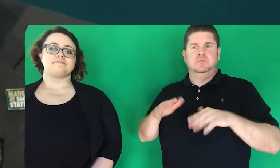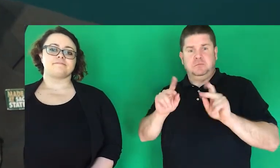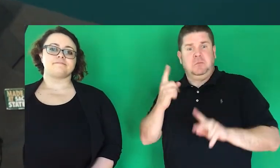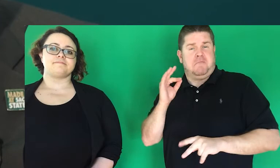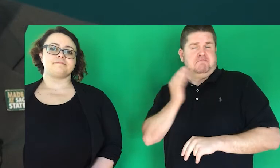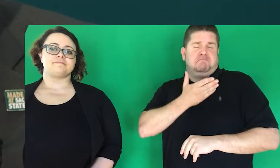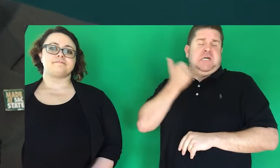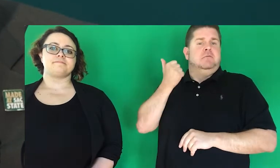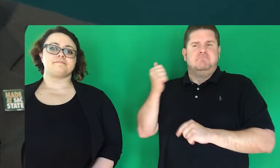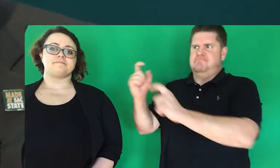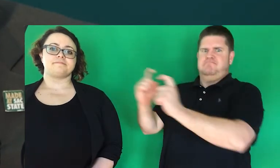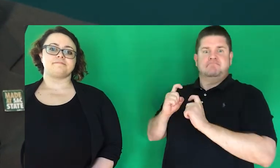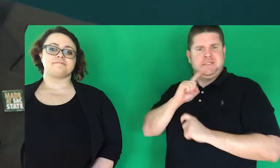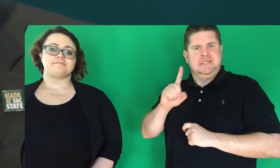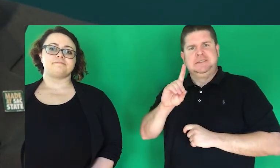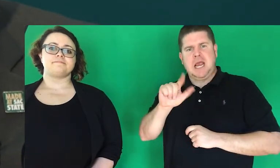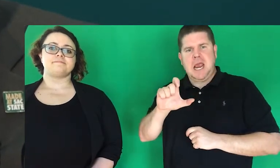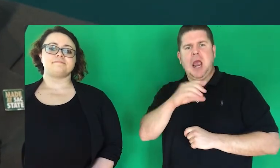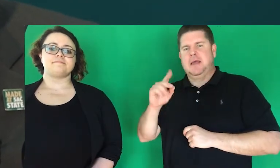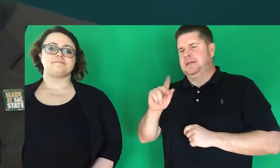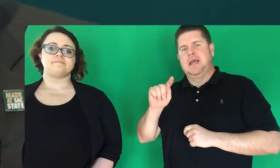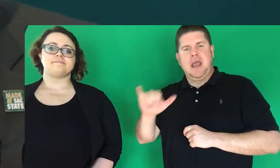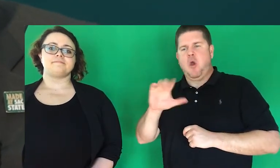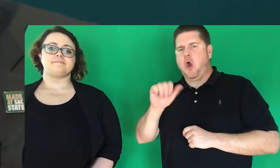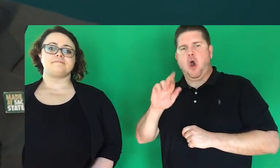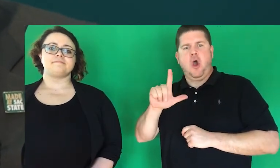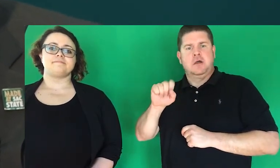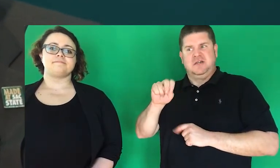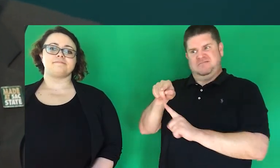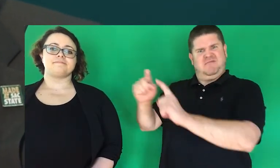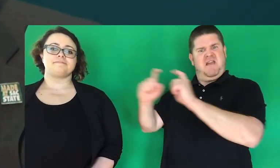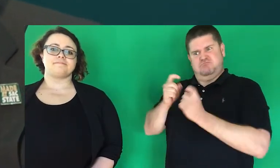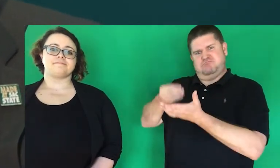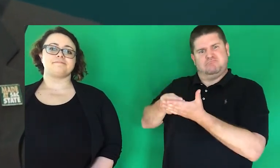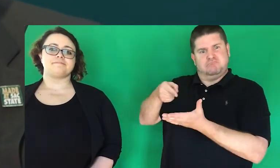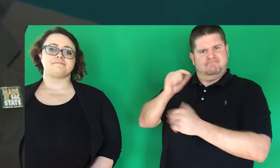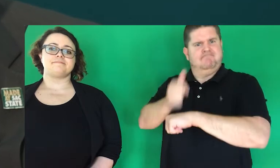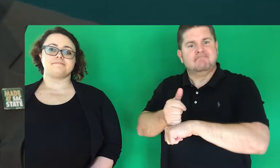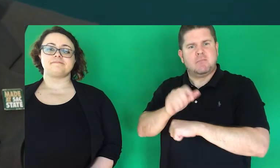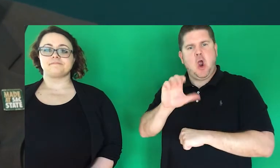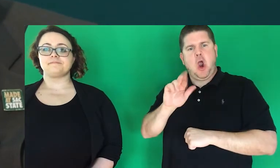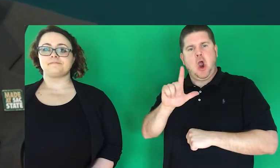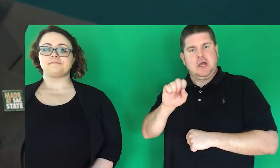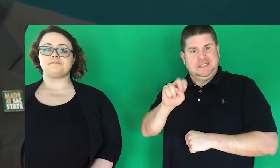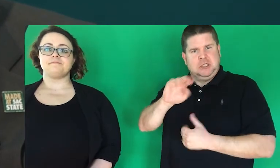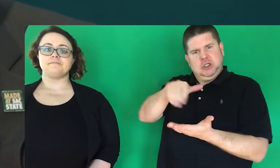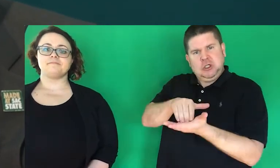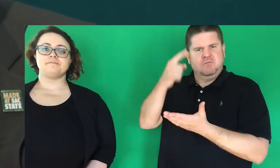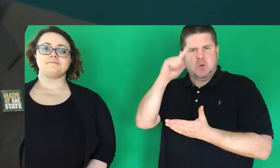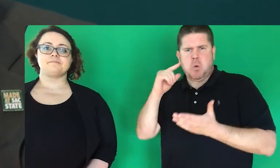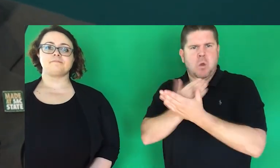we got was from Dale and Katie Carlson. They gave us money for the Carlson Center for